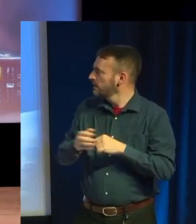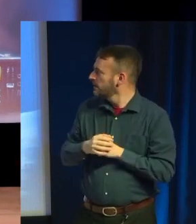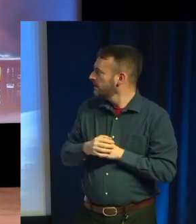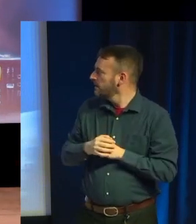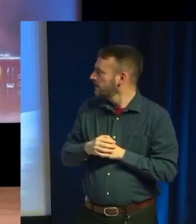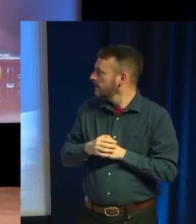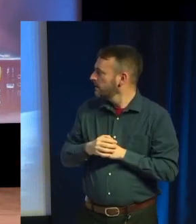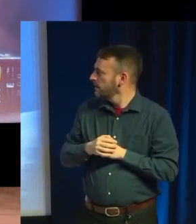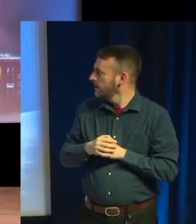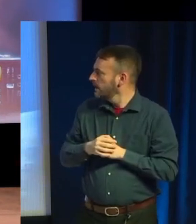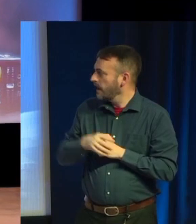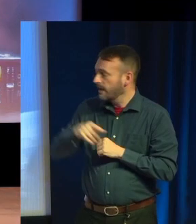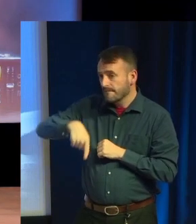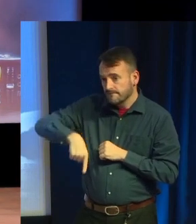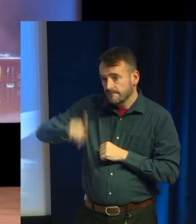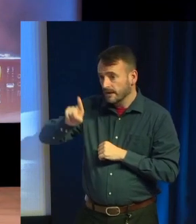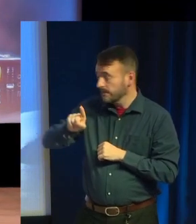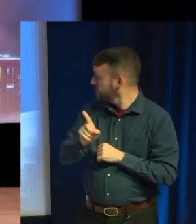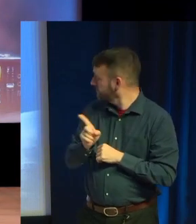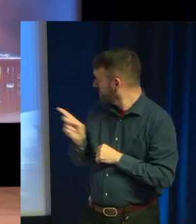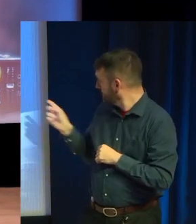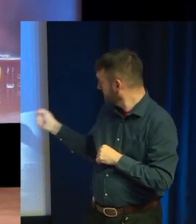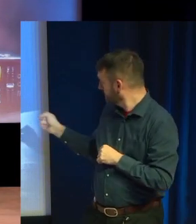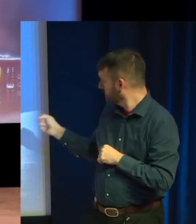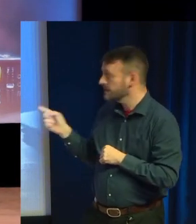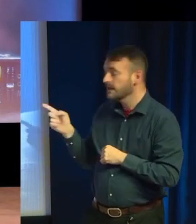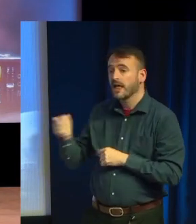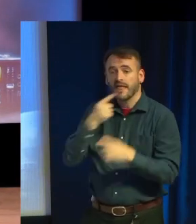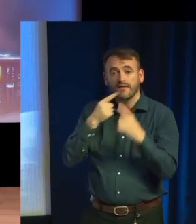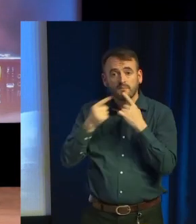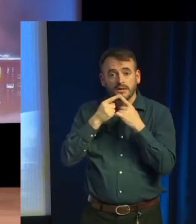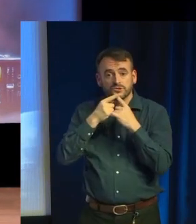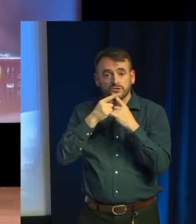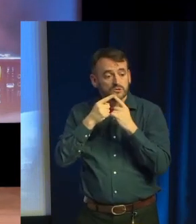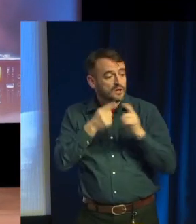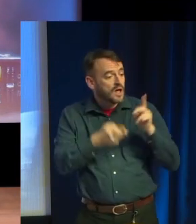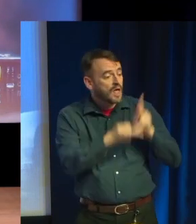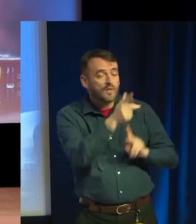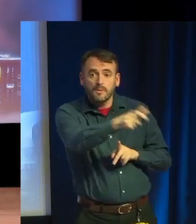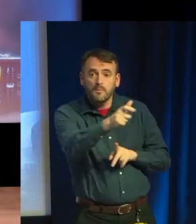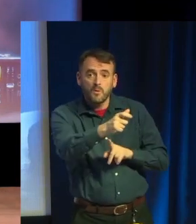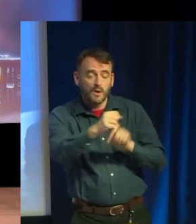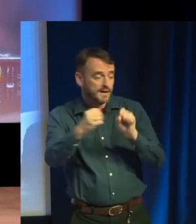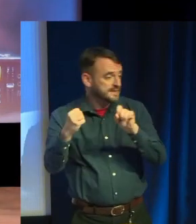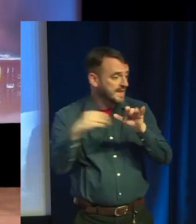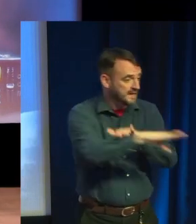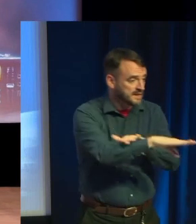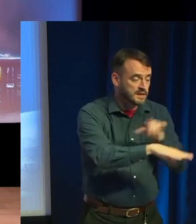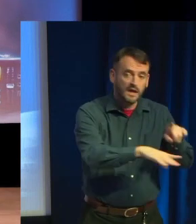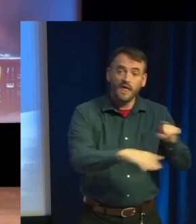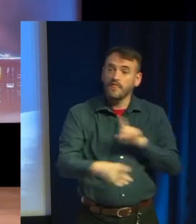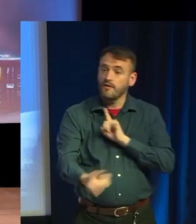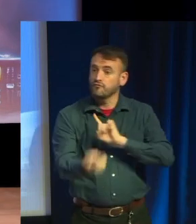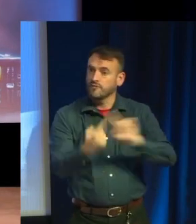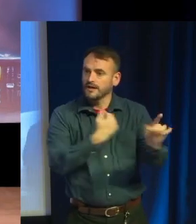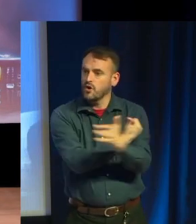up, and you send that snippet of information to them. You always get a reaction. Even if it's